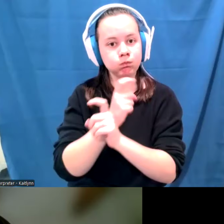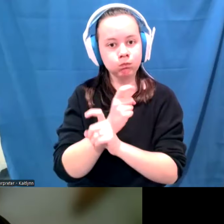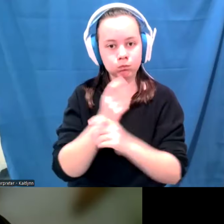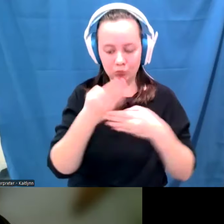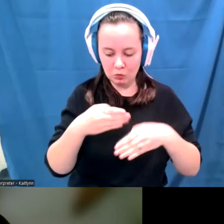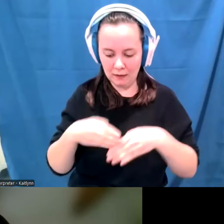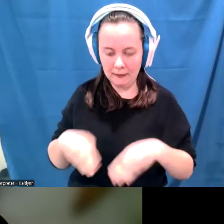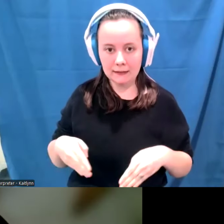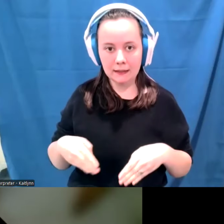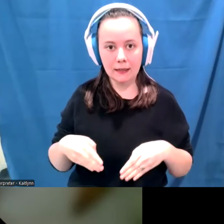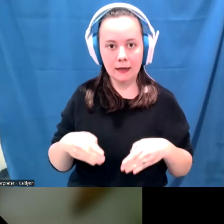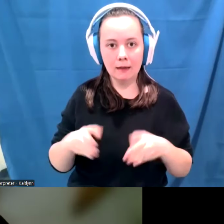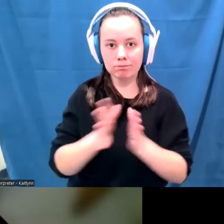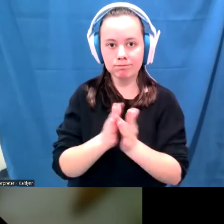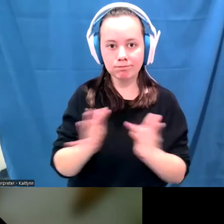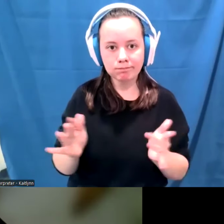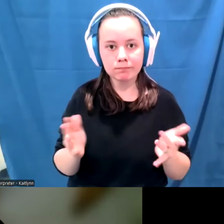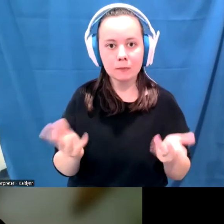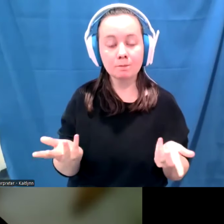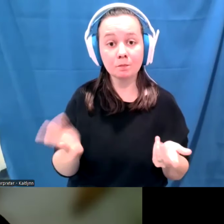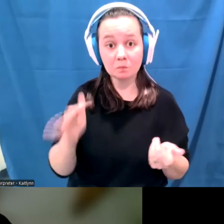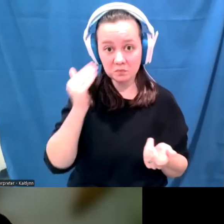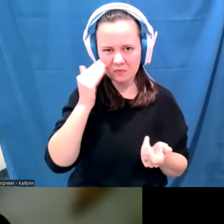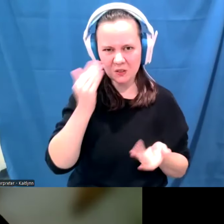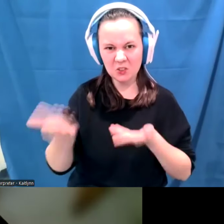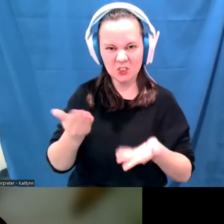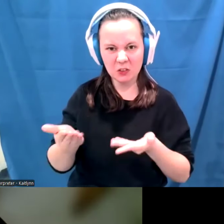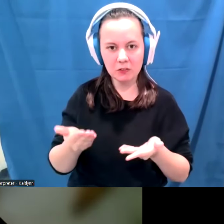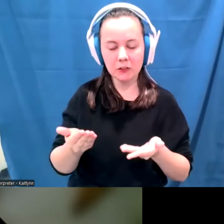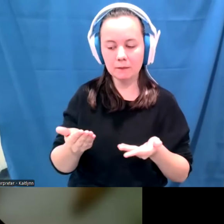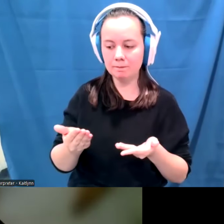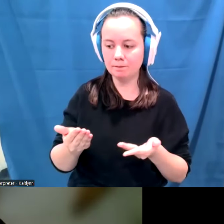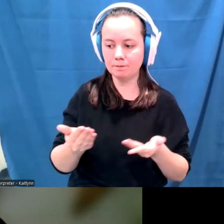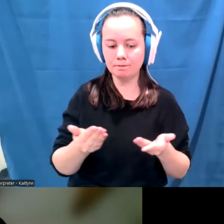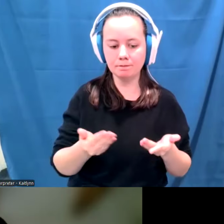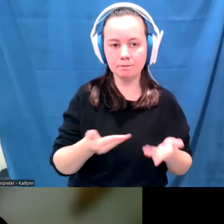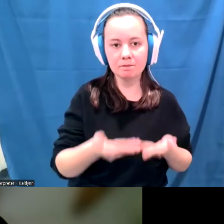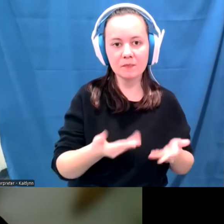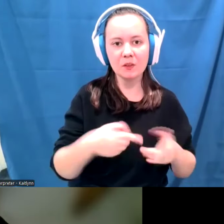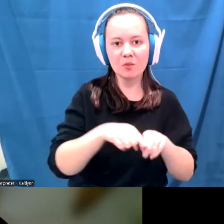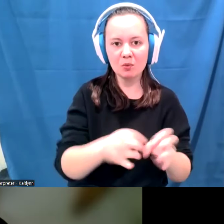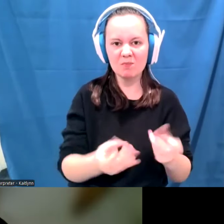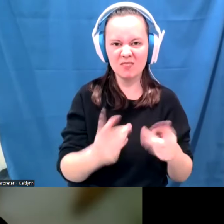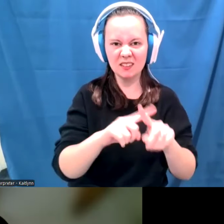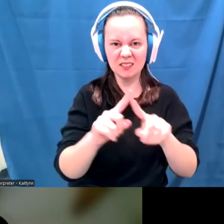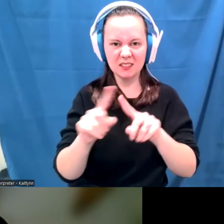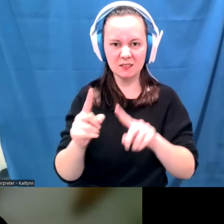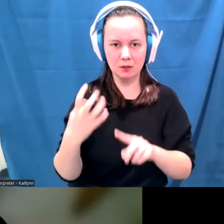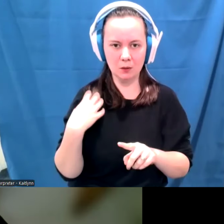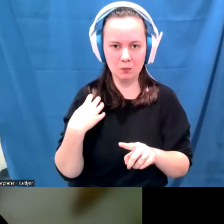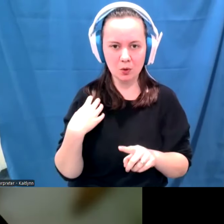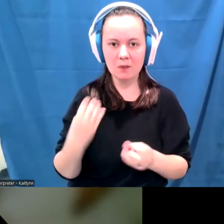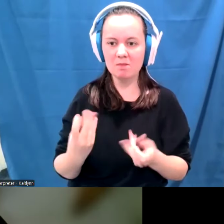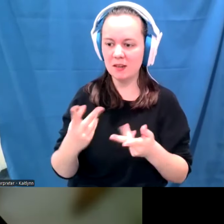and dispersed. So we know that services are provided across a range of employers and programs and payer types and